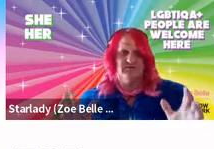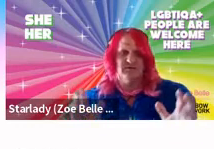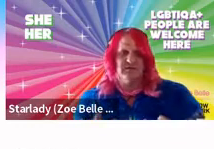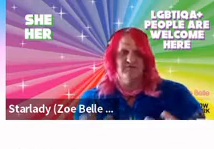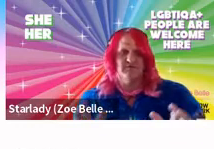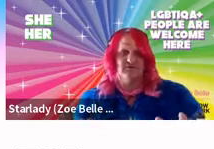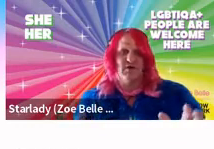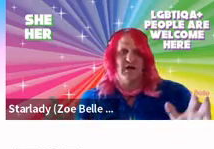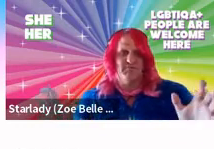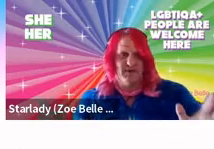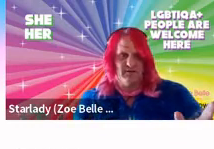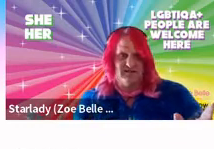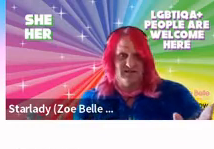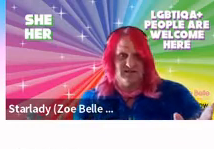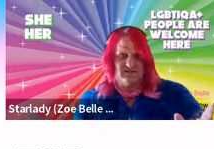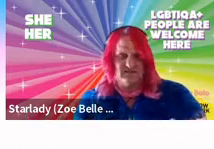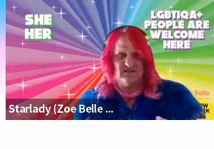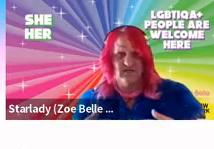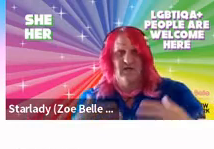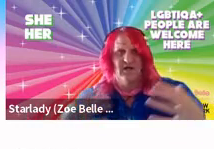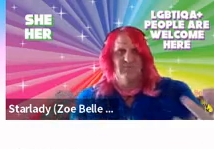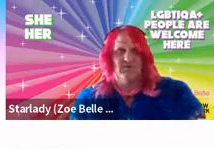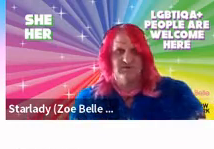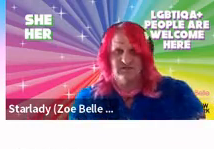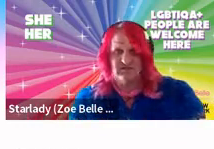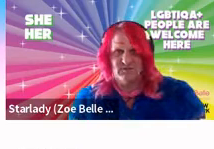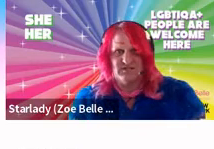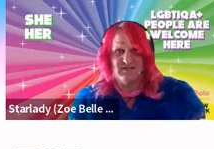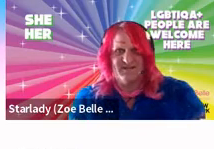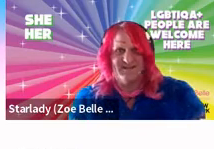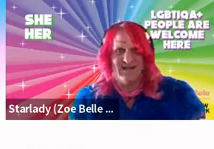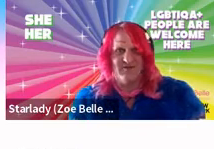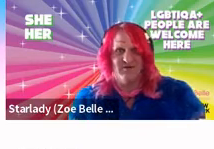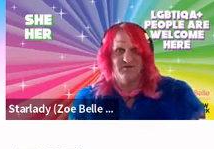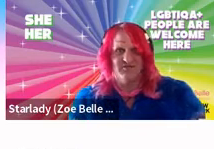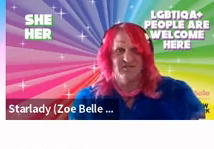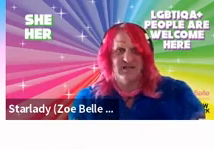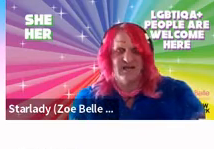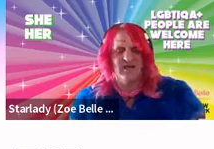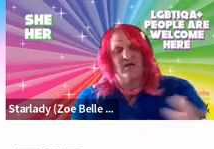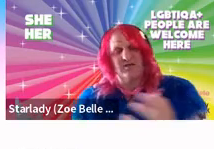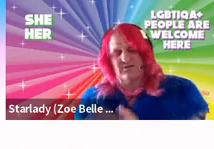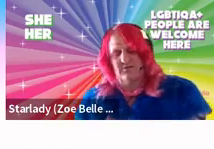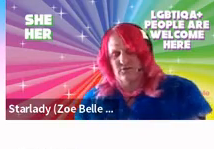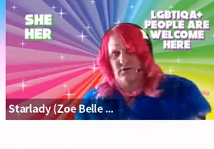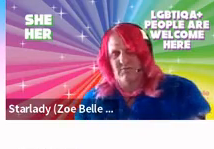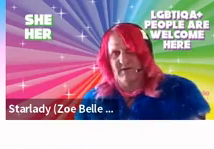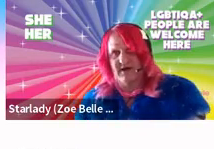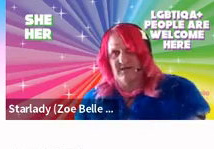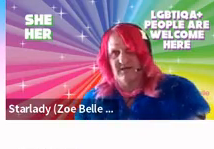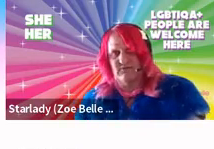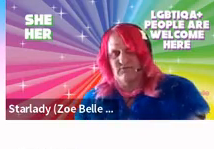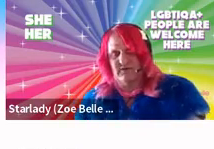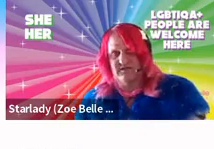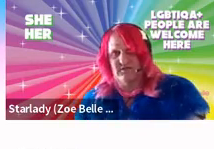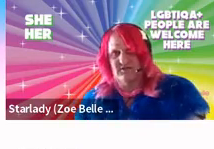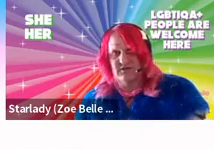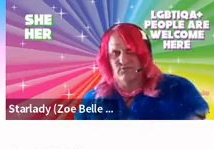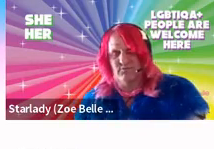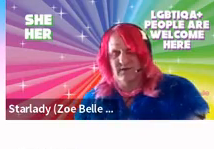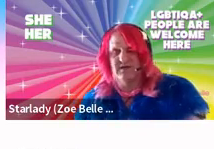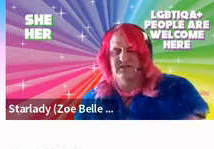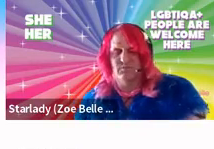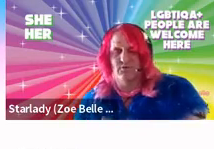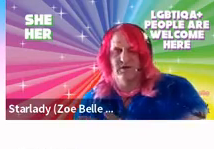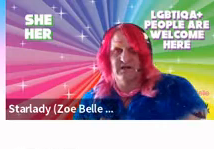people use to self-describe their identities. I'm using this particular language today to talk about this